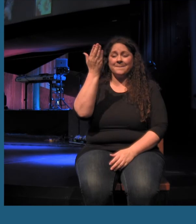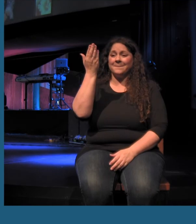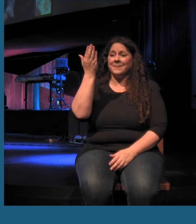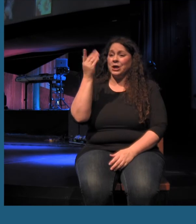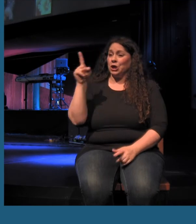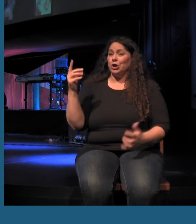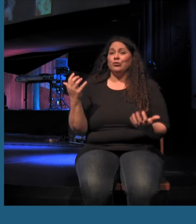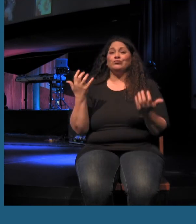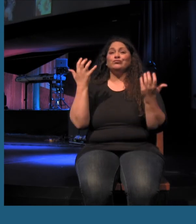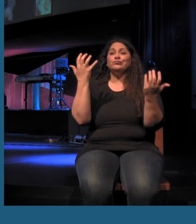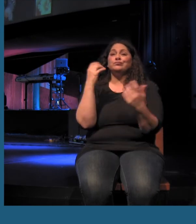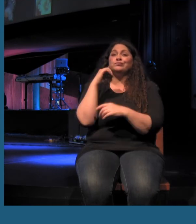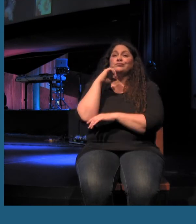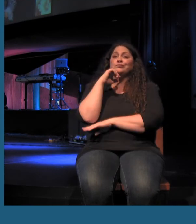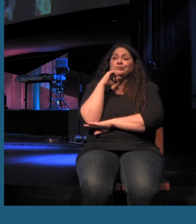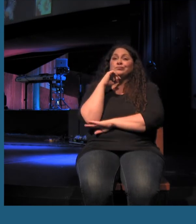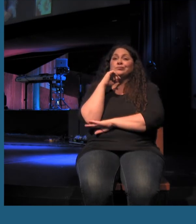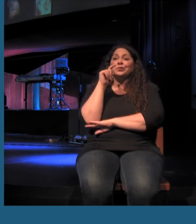of spectators.